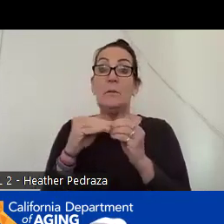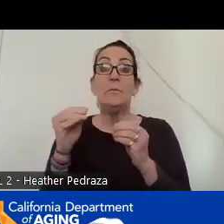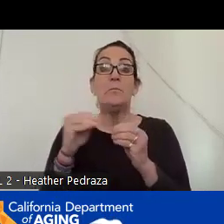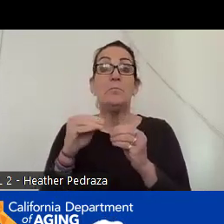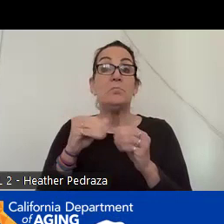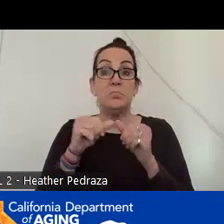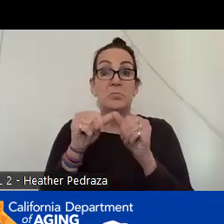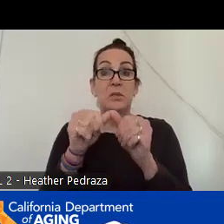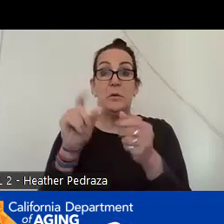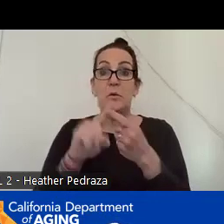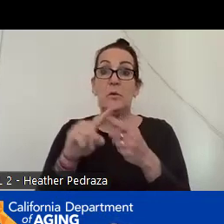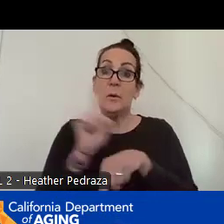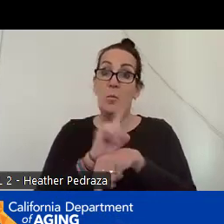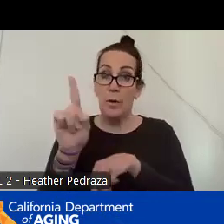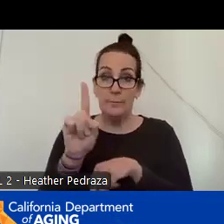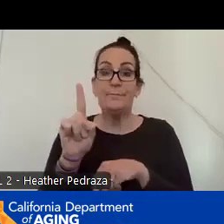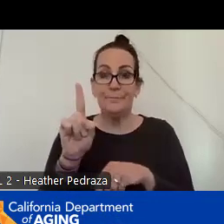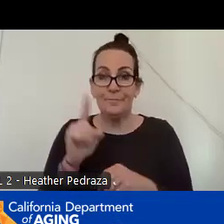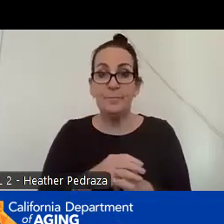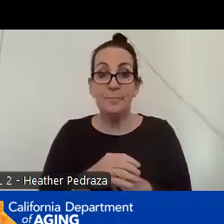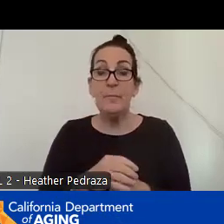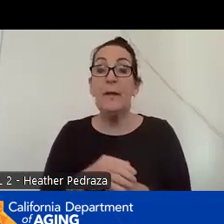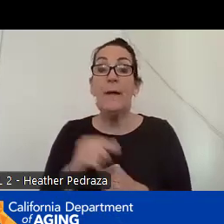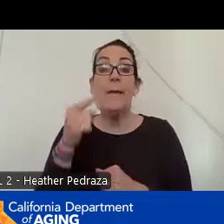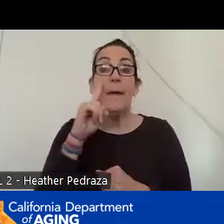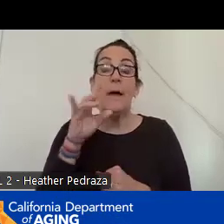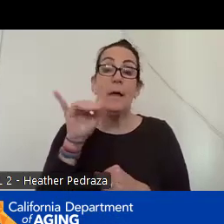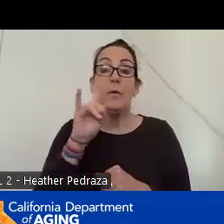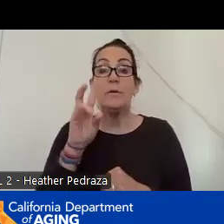as well as in-person